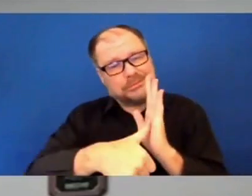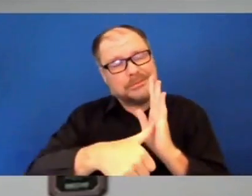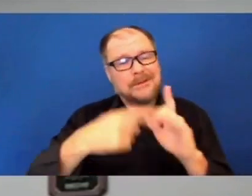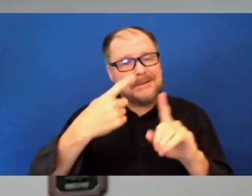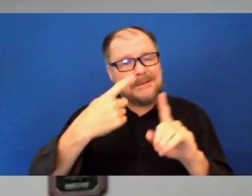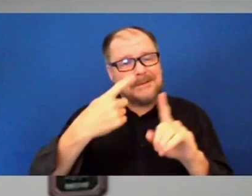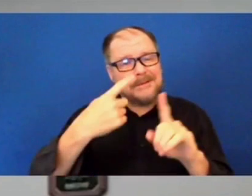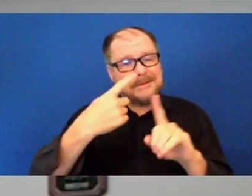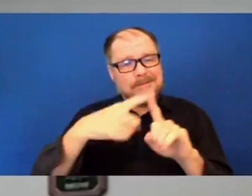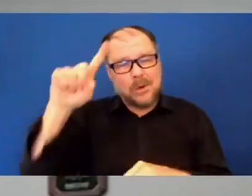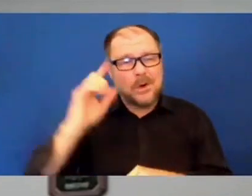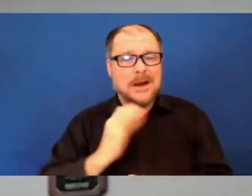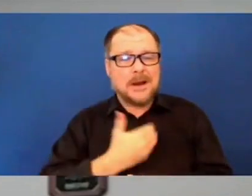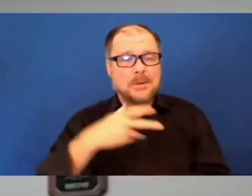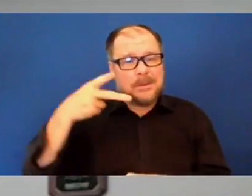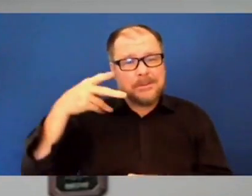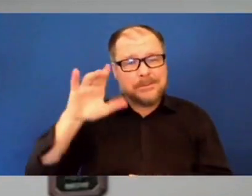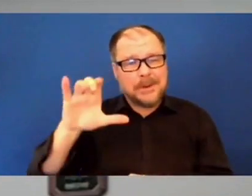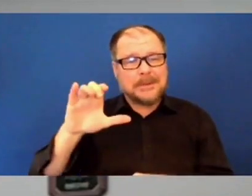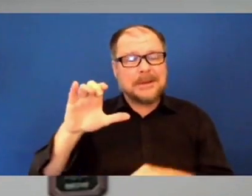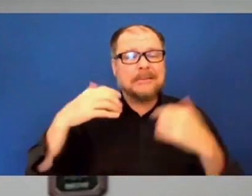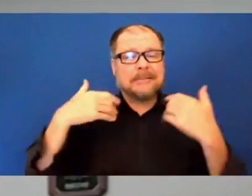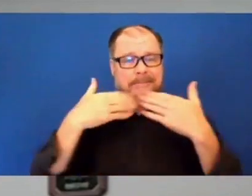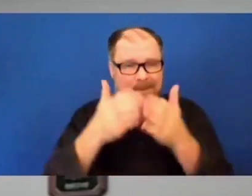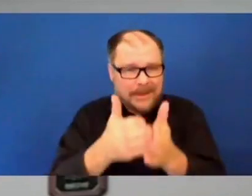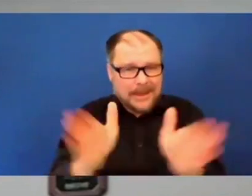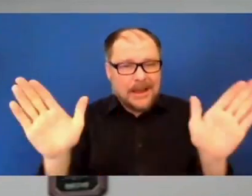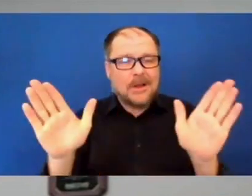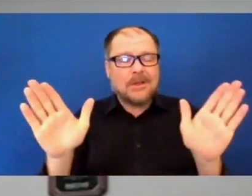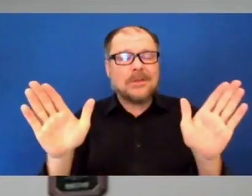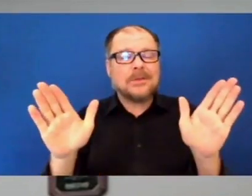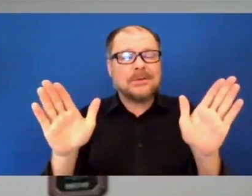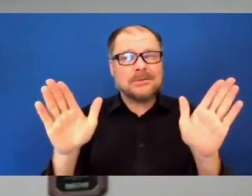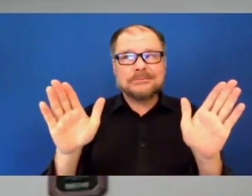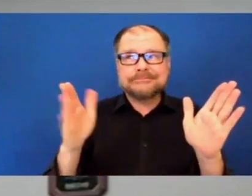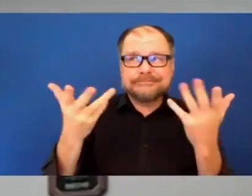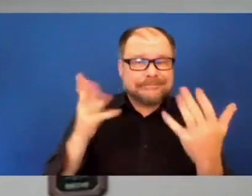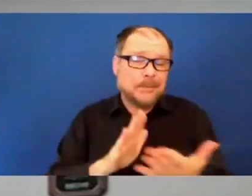perspective, we support the guidance that came out from CDC yesterday.